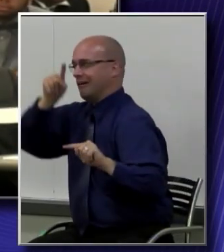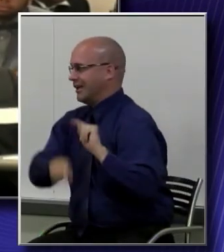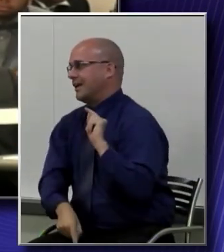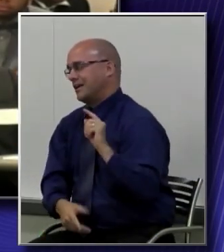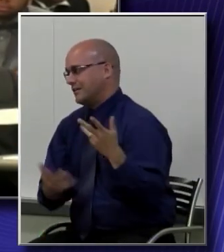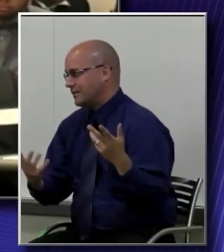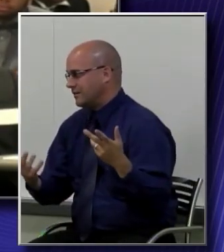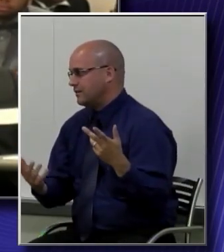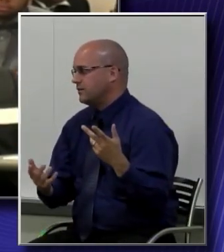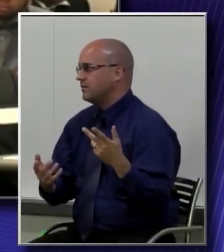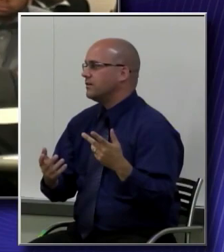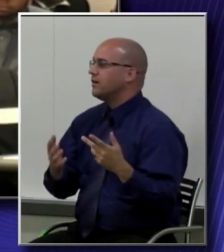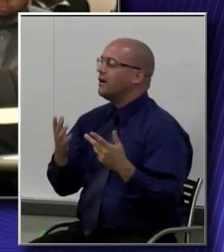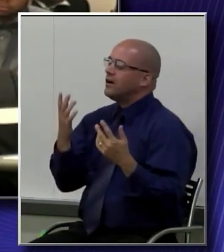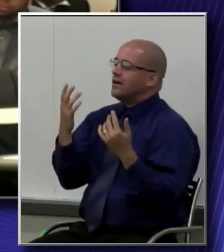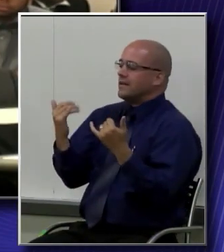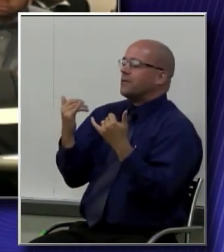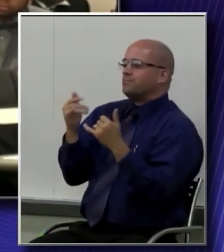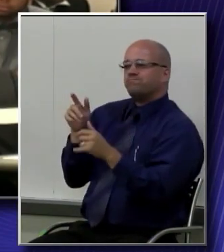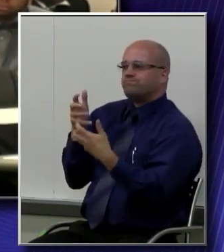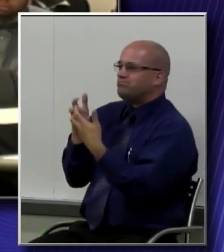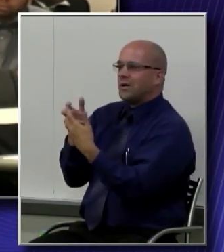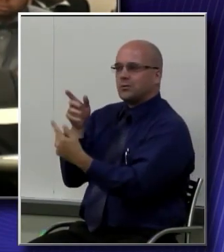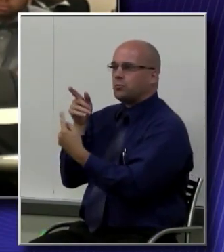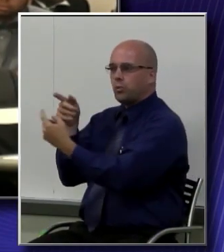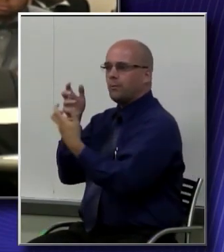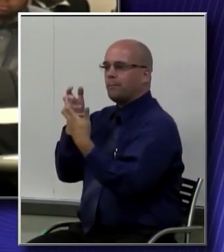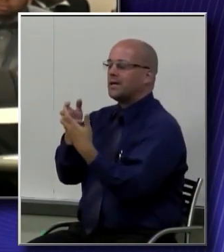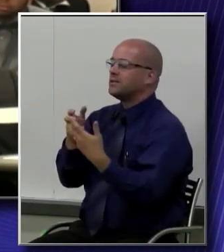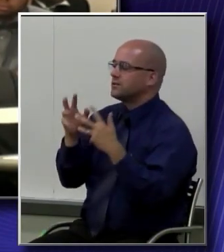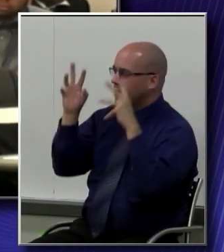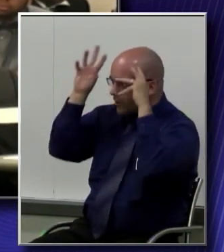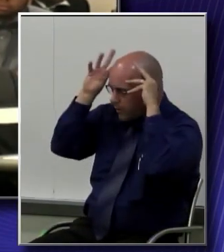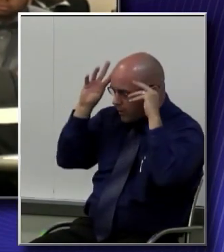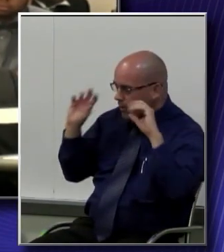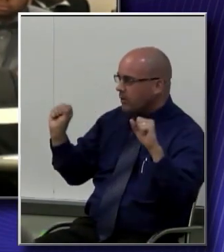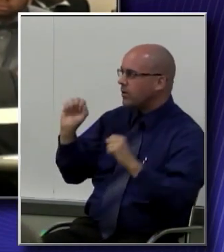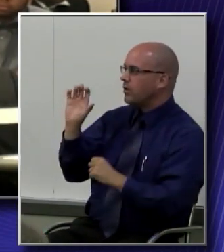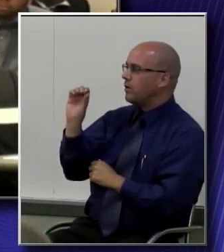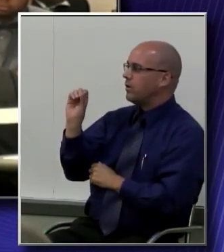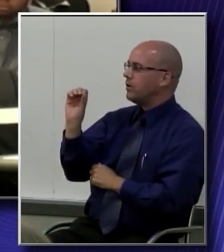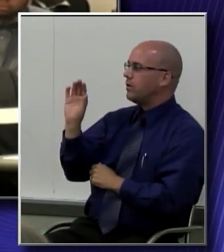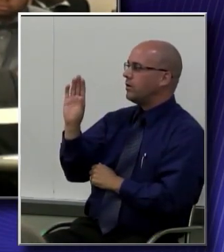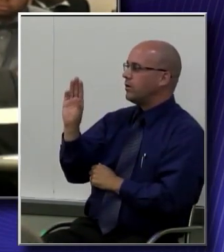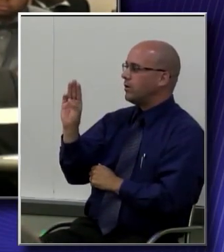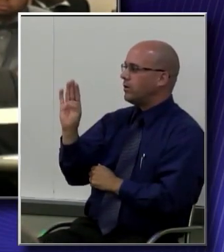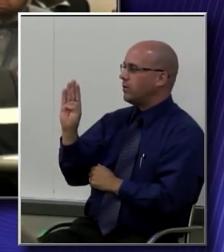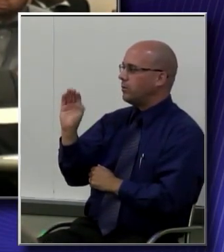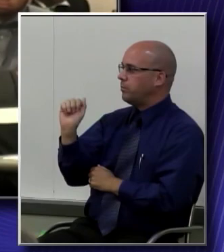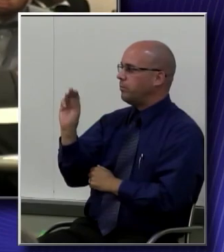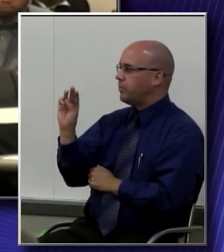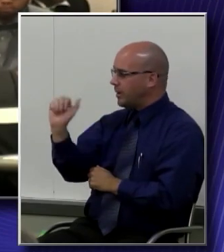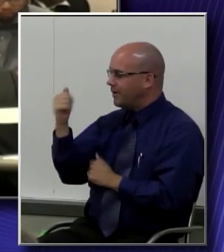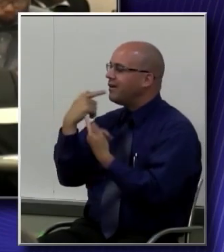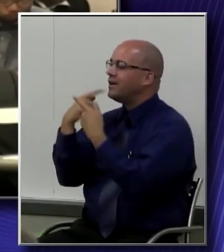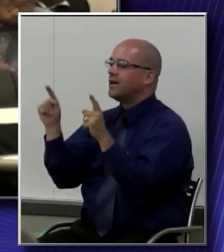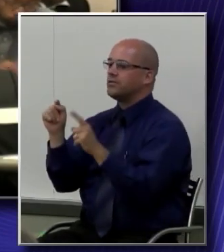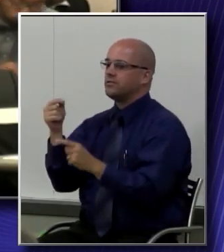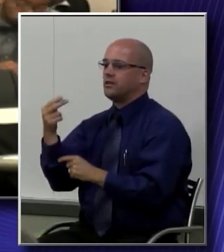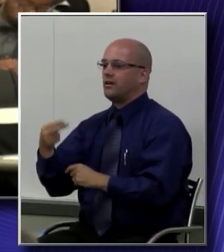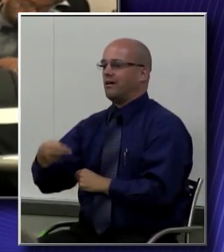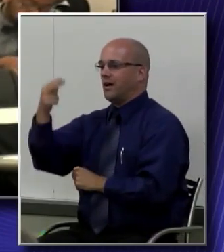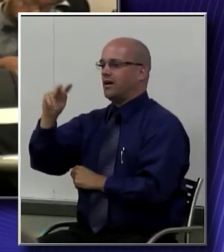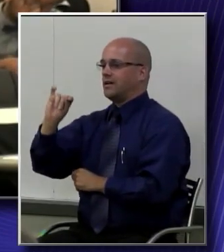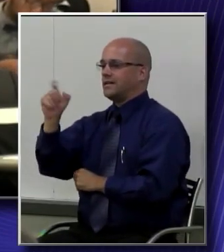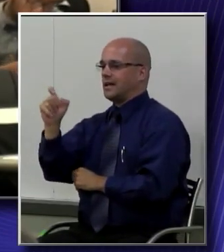President Barack H. Obama has announced high-tech center coming to Raleigh.